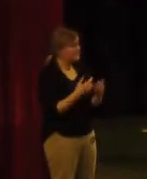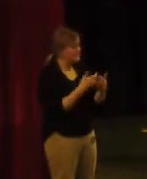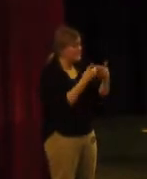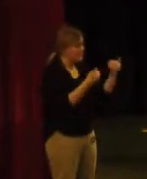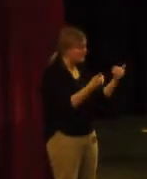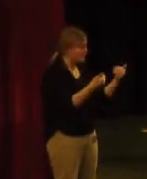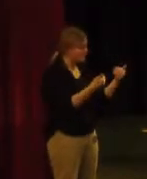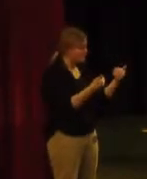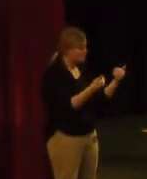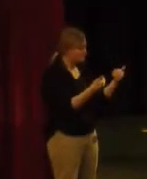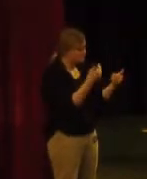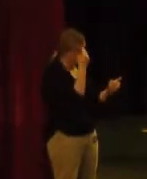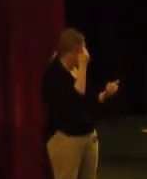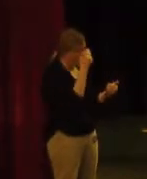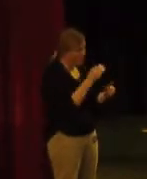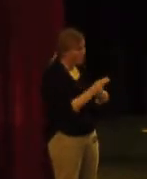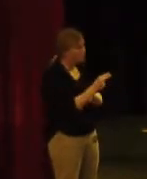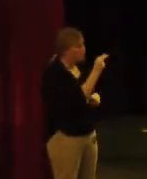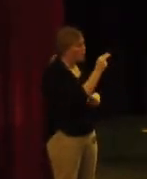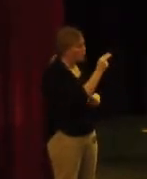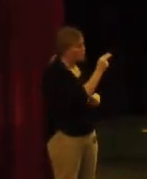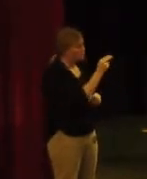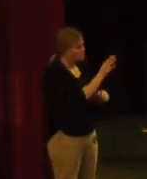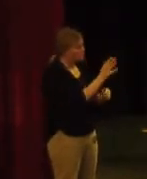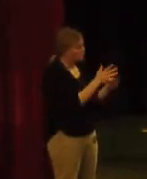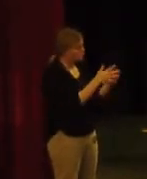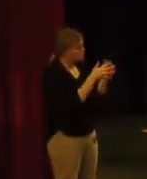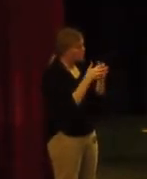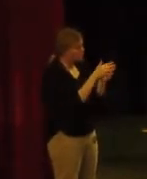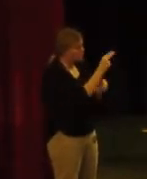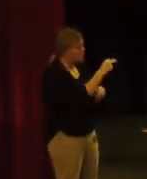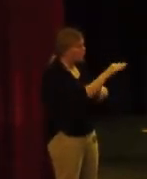are up in our northern part of our country that were lost from us.